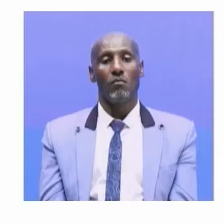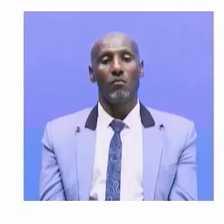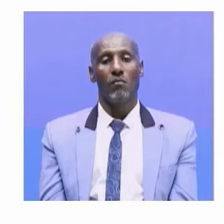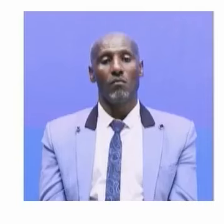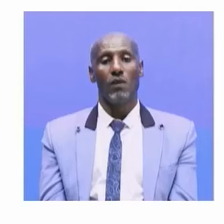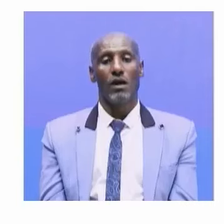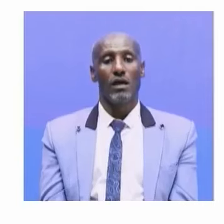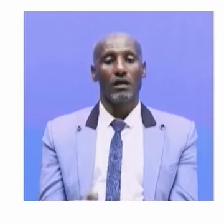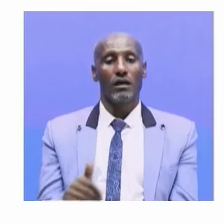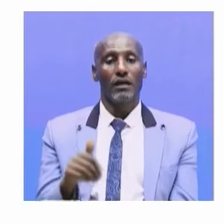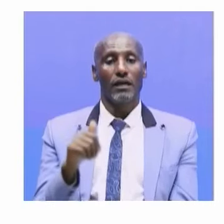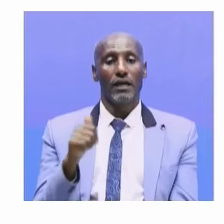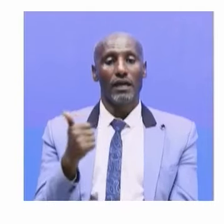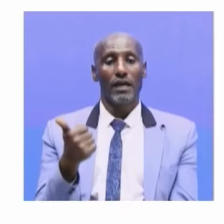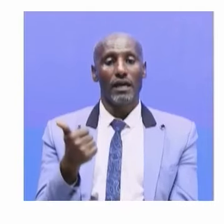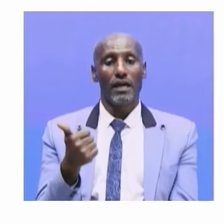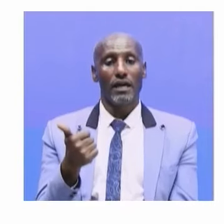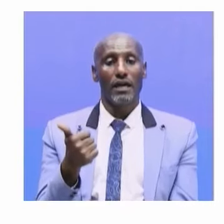a pie.